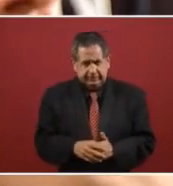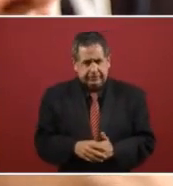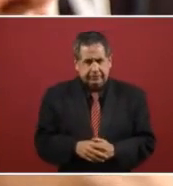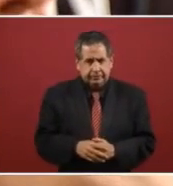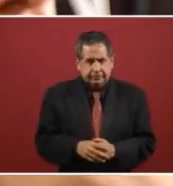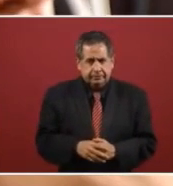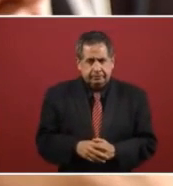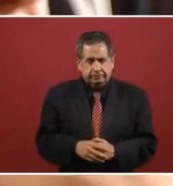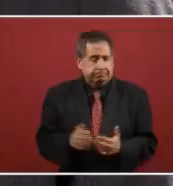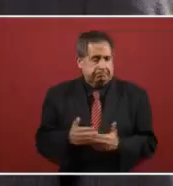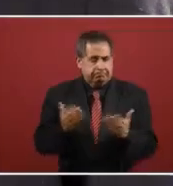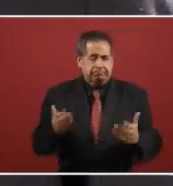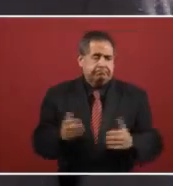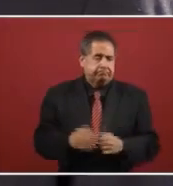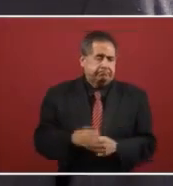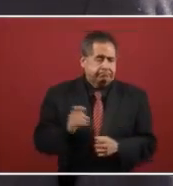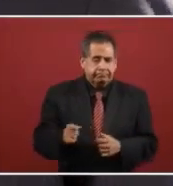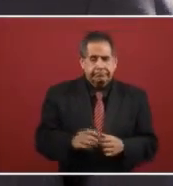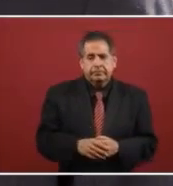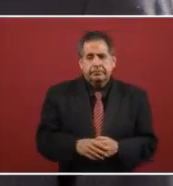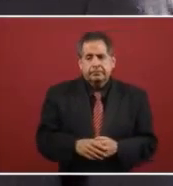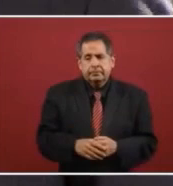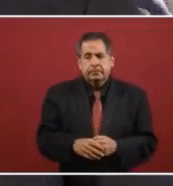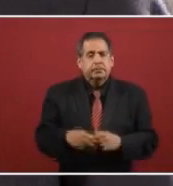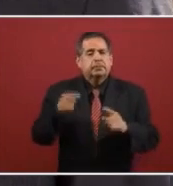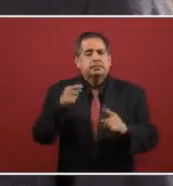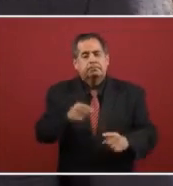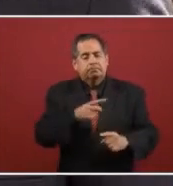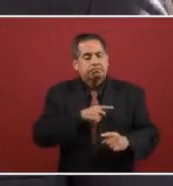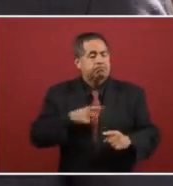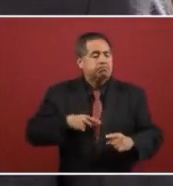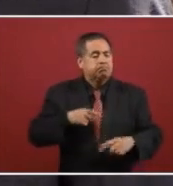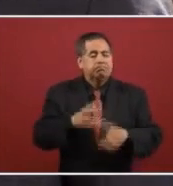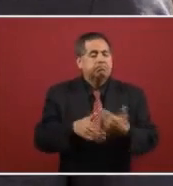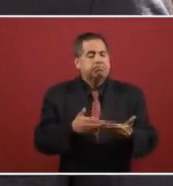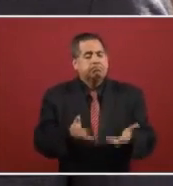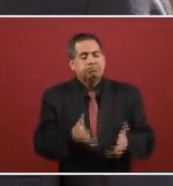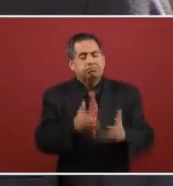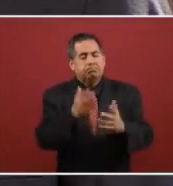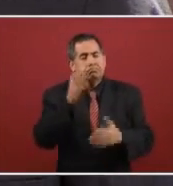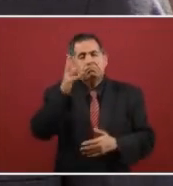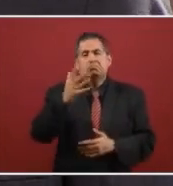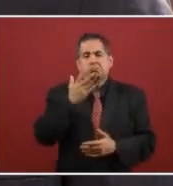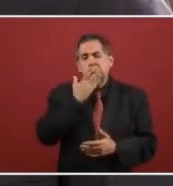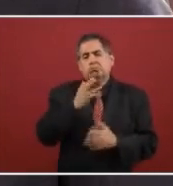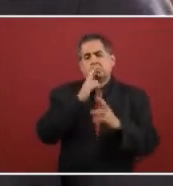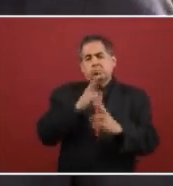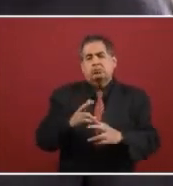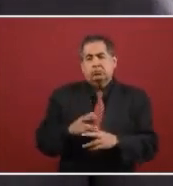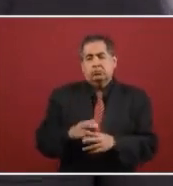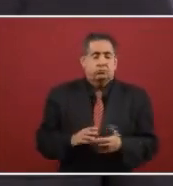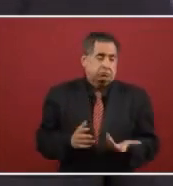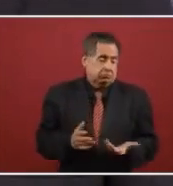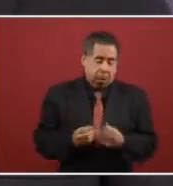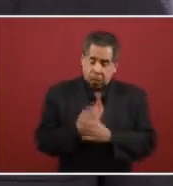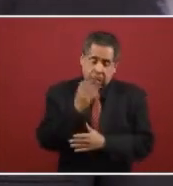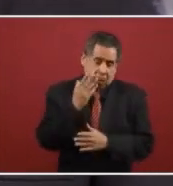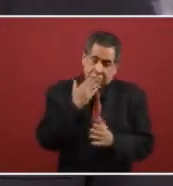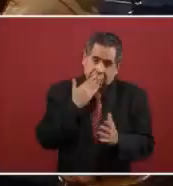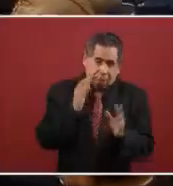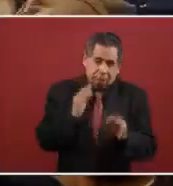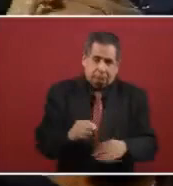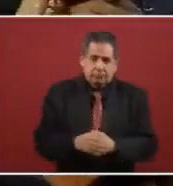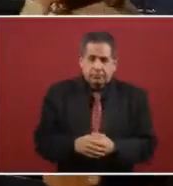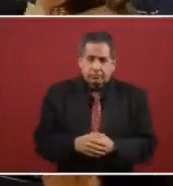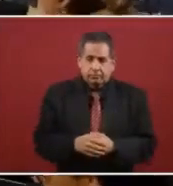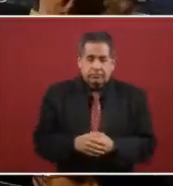So this has to give good como results, nunca like never